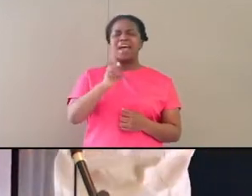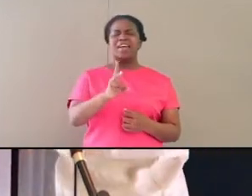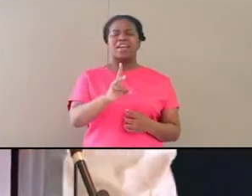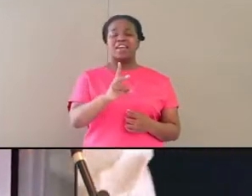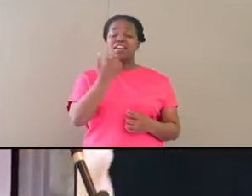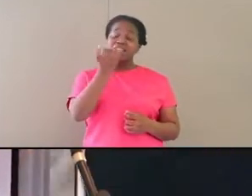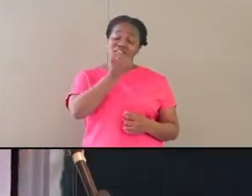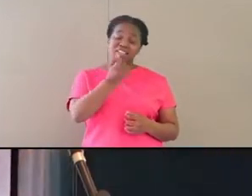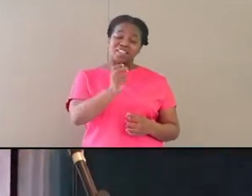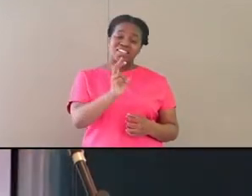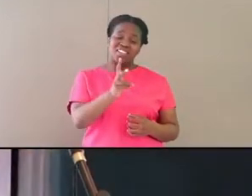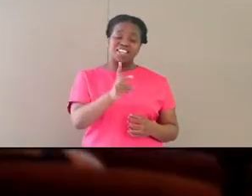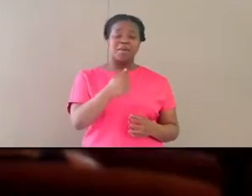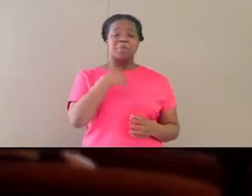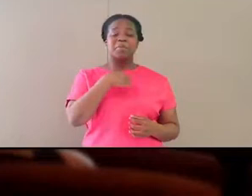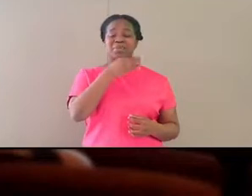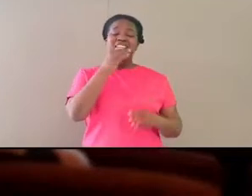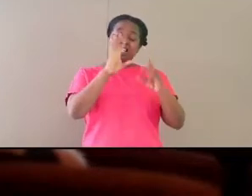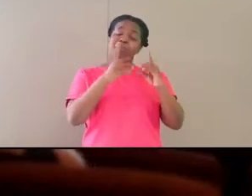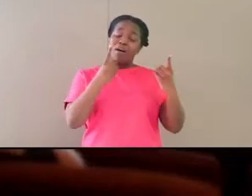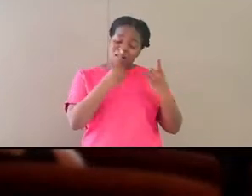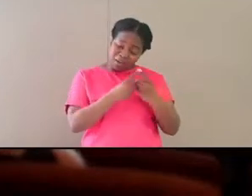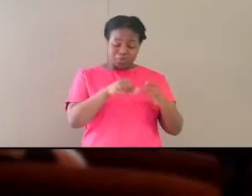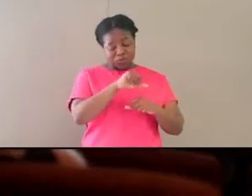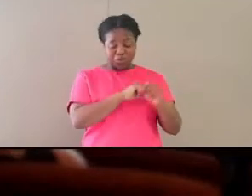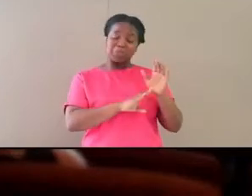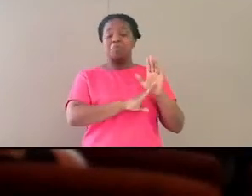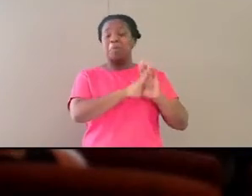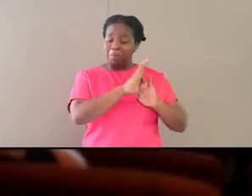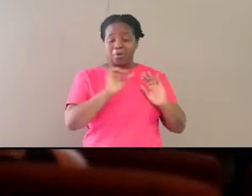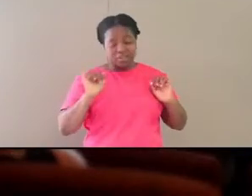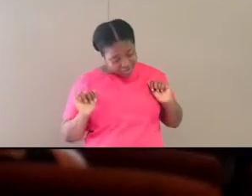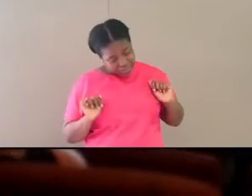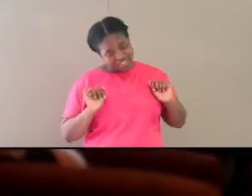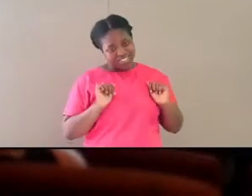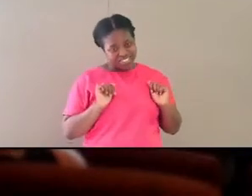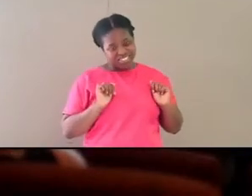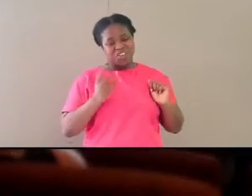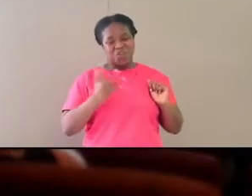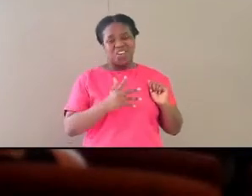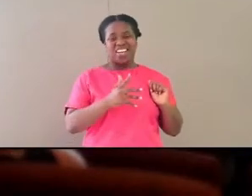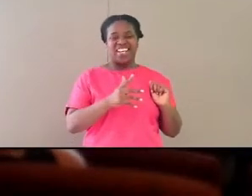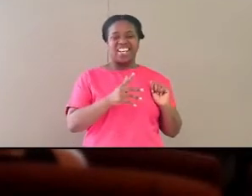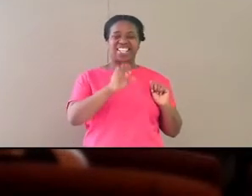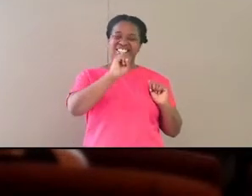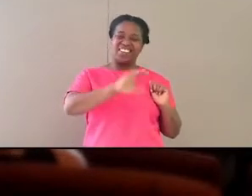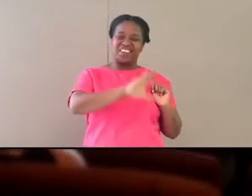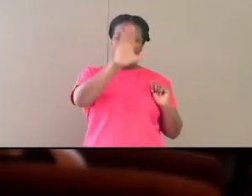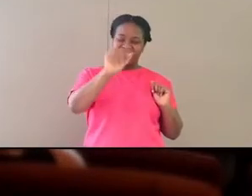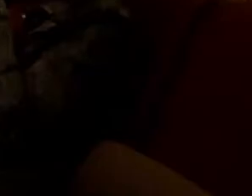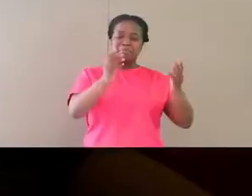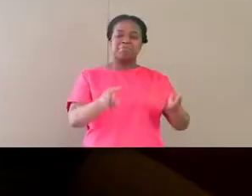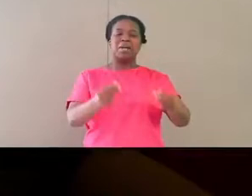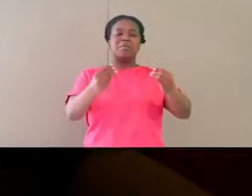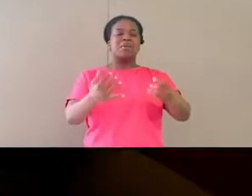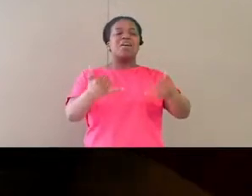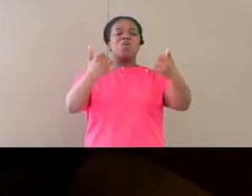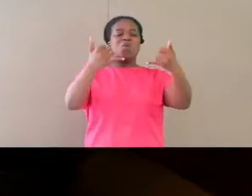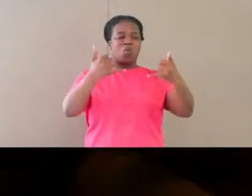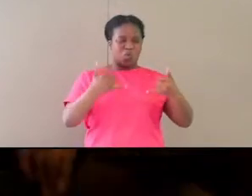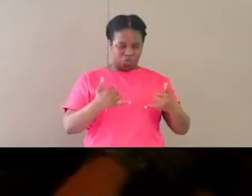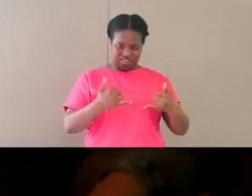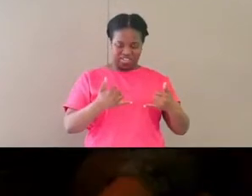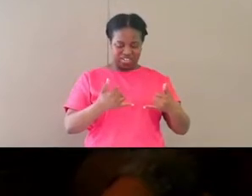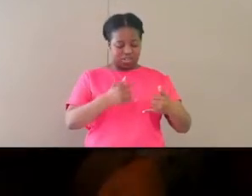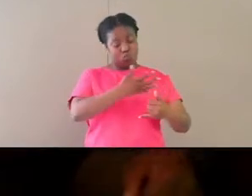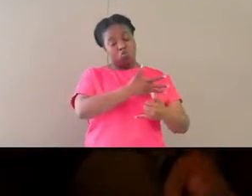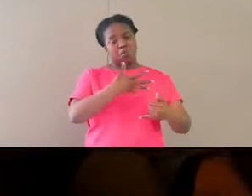oh okay I was saying the Department of Social Development in the Republic of South Africa received the Accenture Women